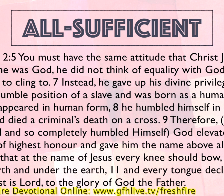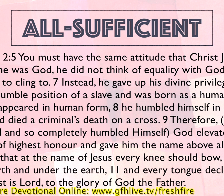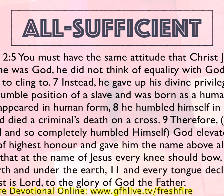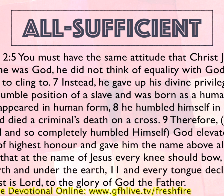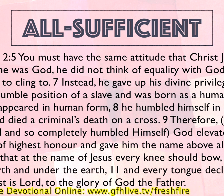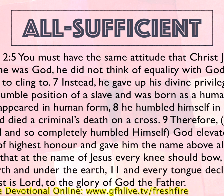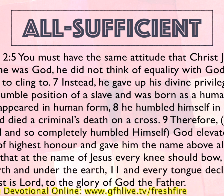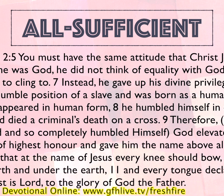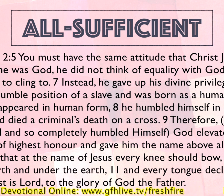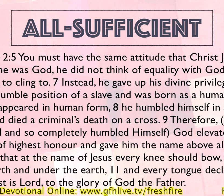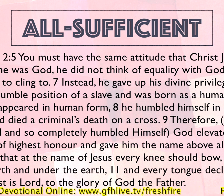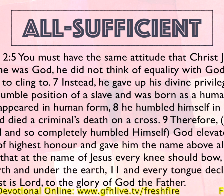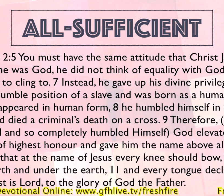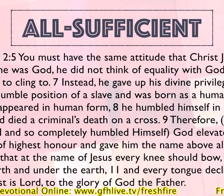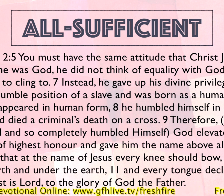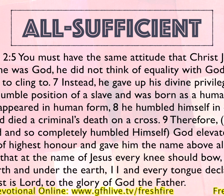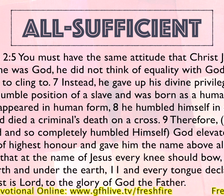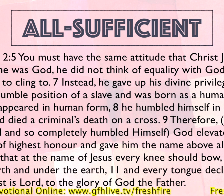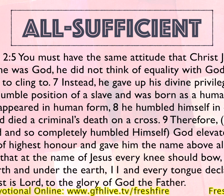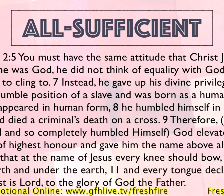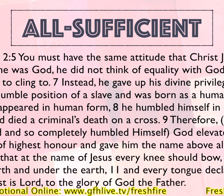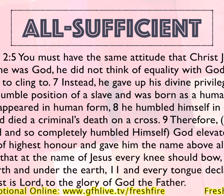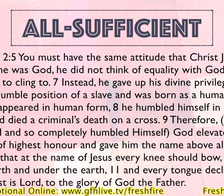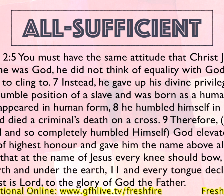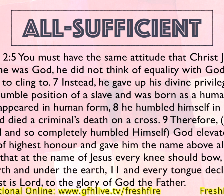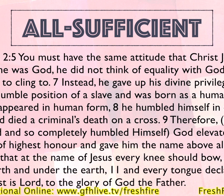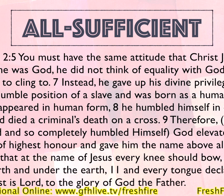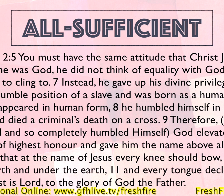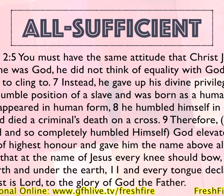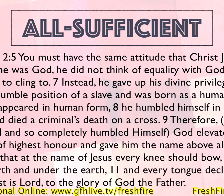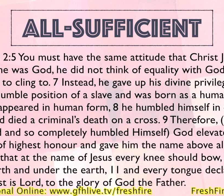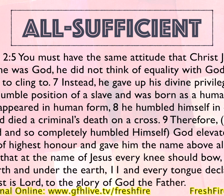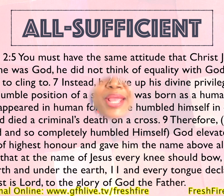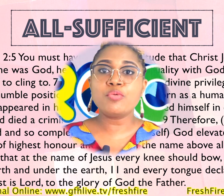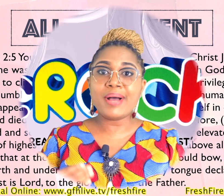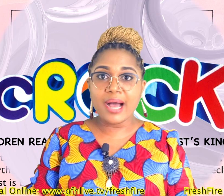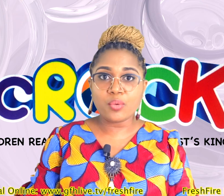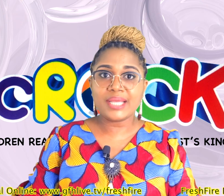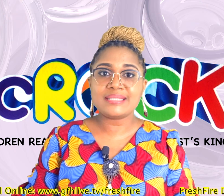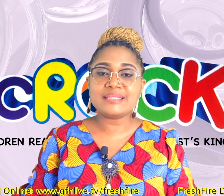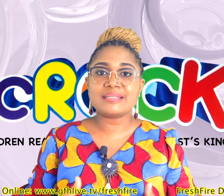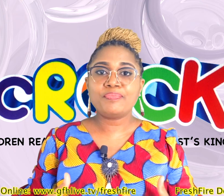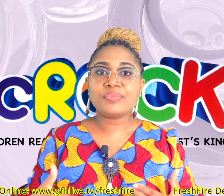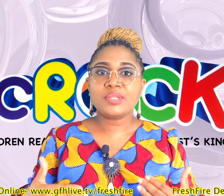earth, and under the earth, and every tongue declare that Jesus Christ is Lord. And when you